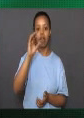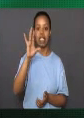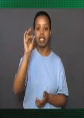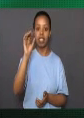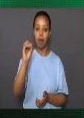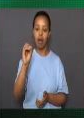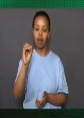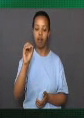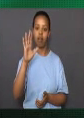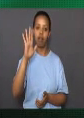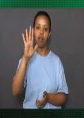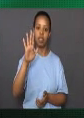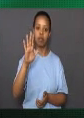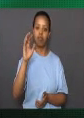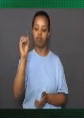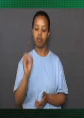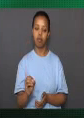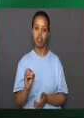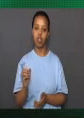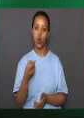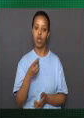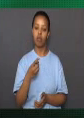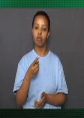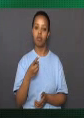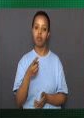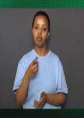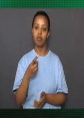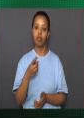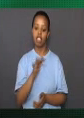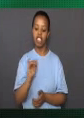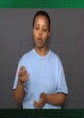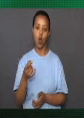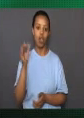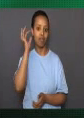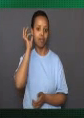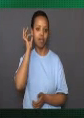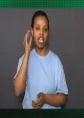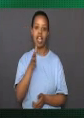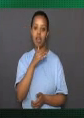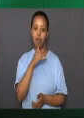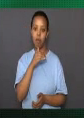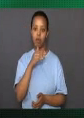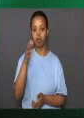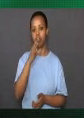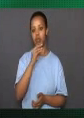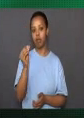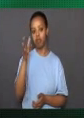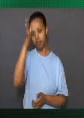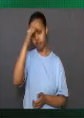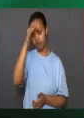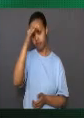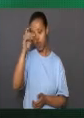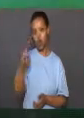75% chance that she will have ears in the same shape as her mother and father.